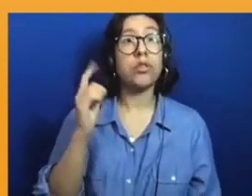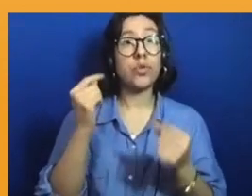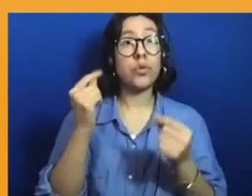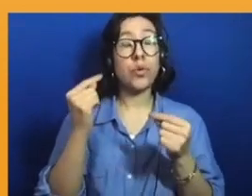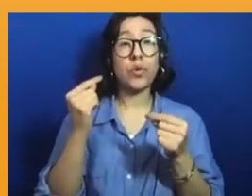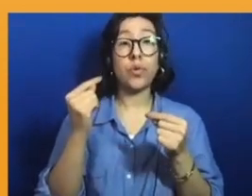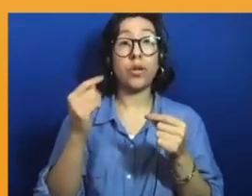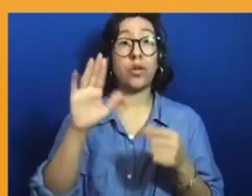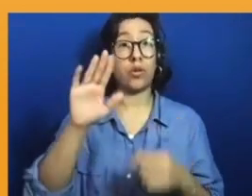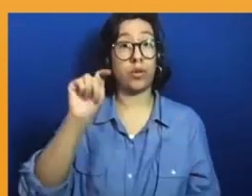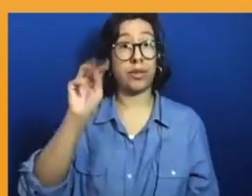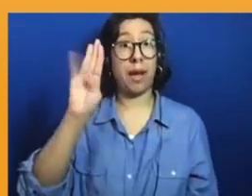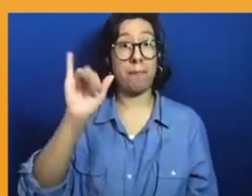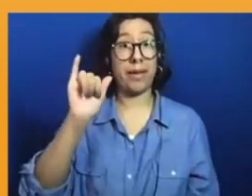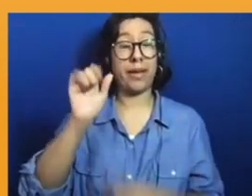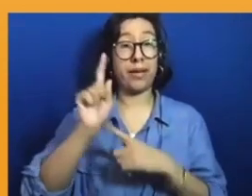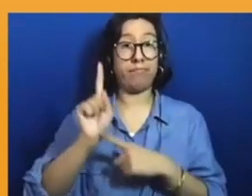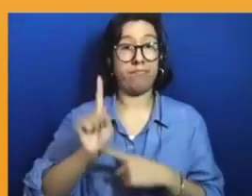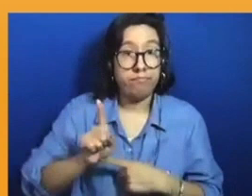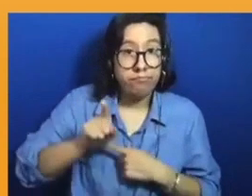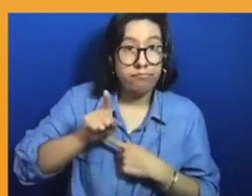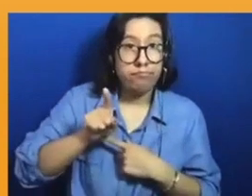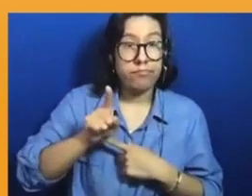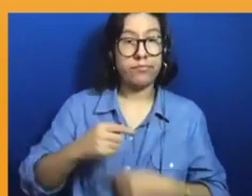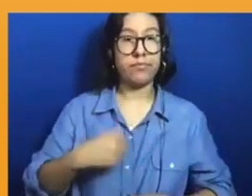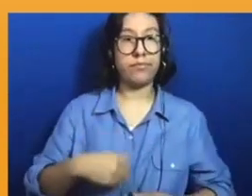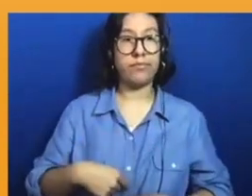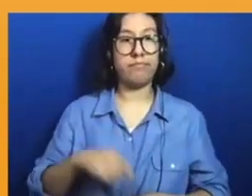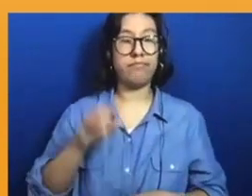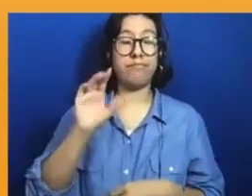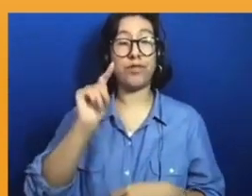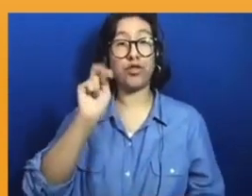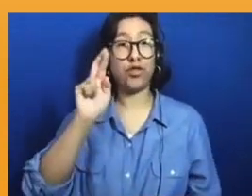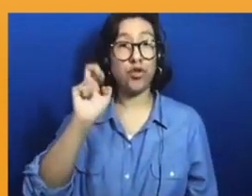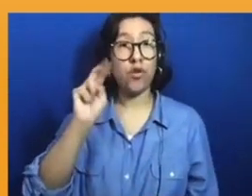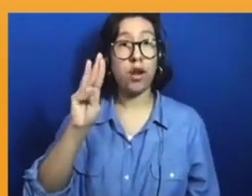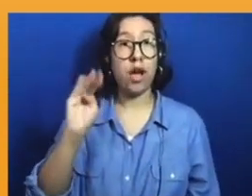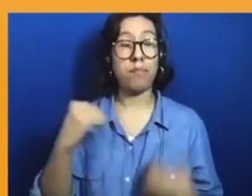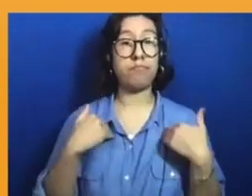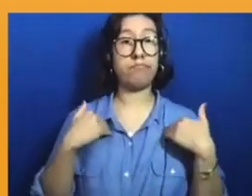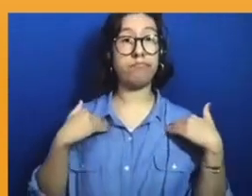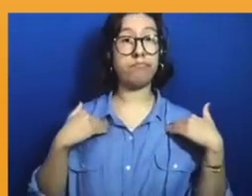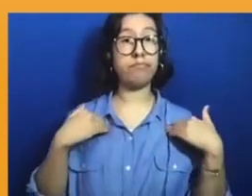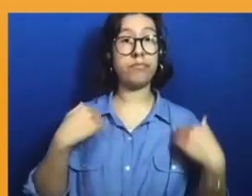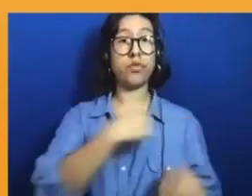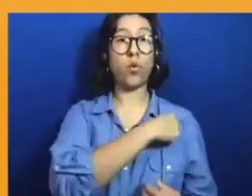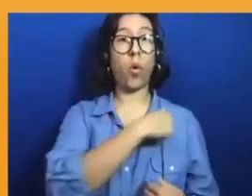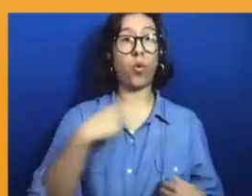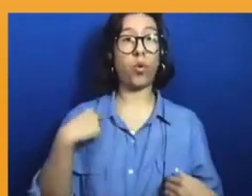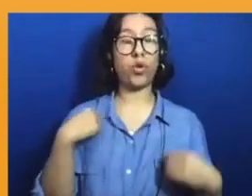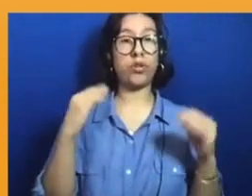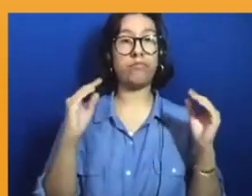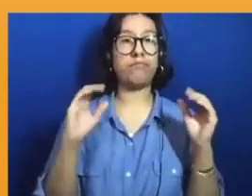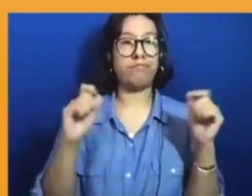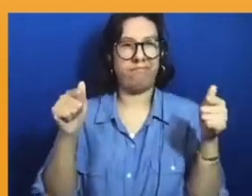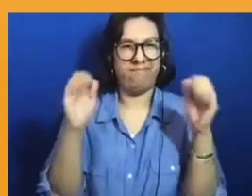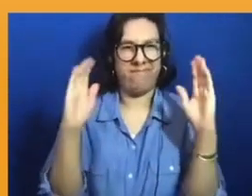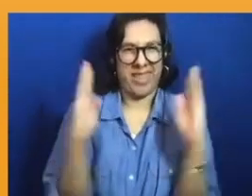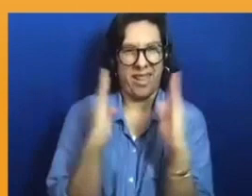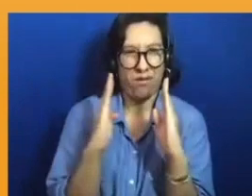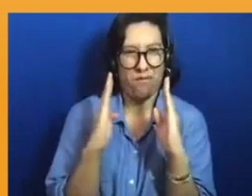lower tummy, bring your sternum out, get your shoulder blades together, and bring